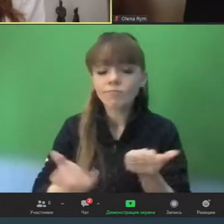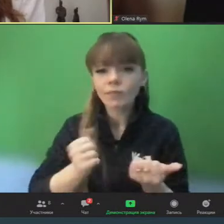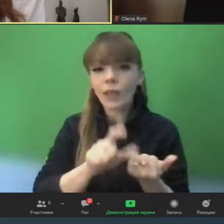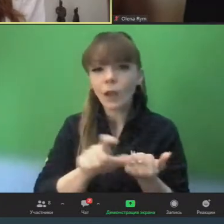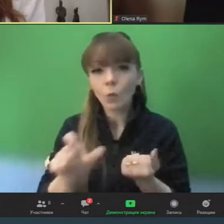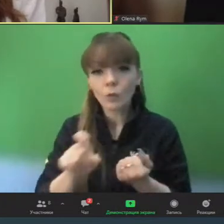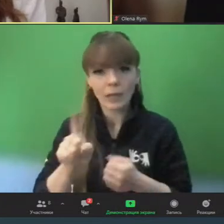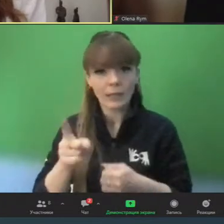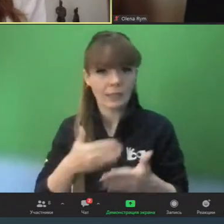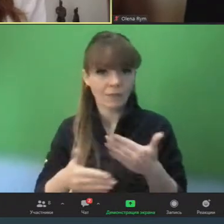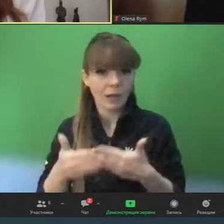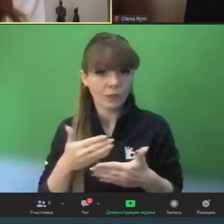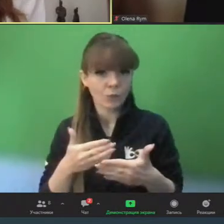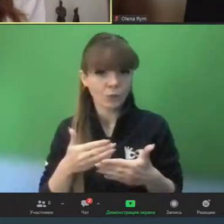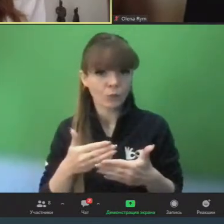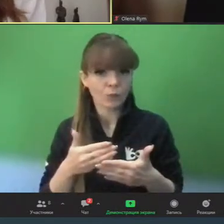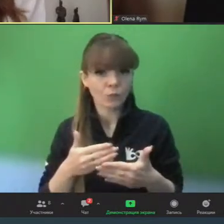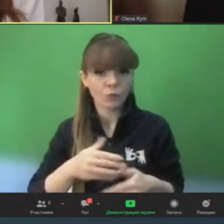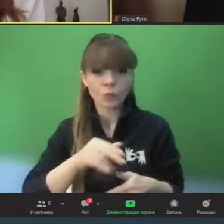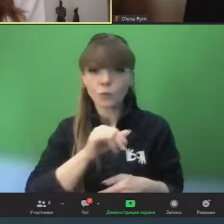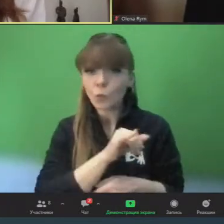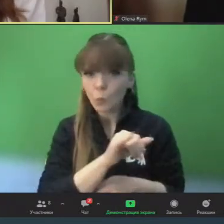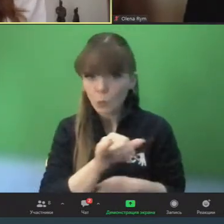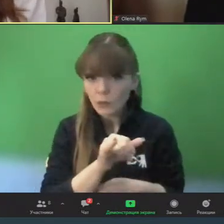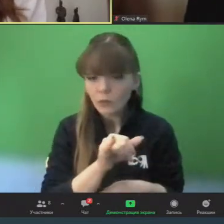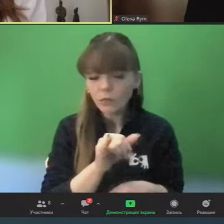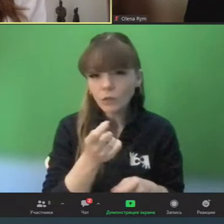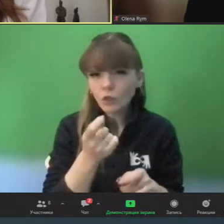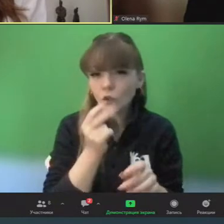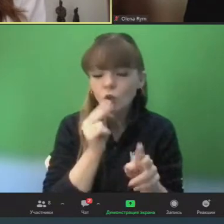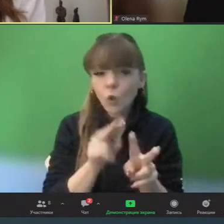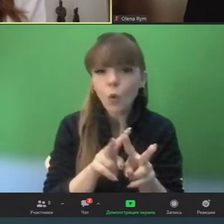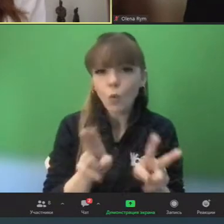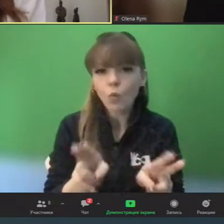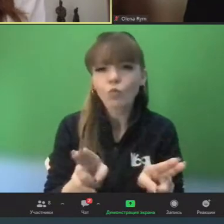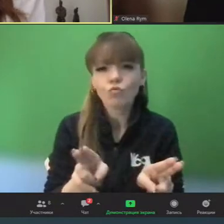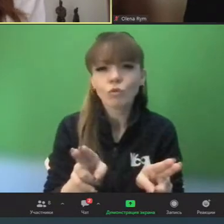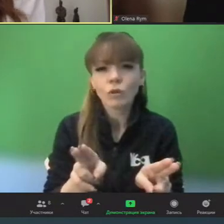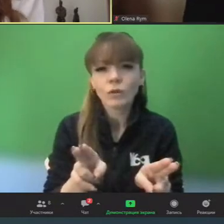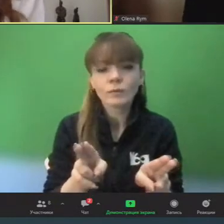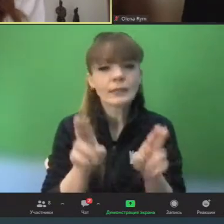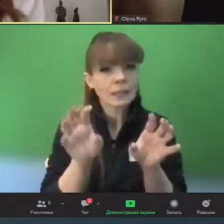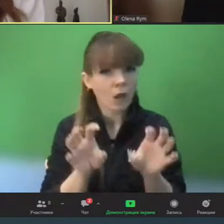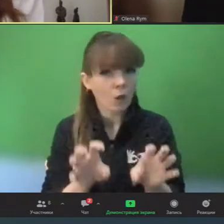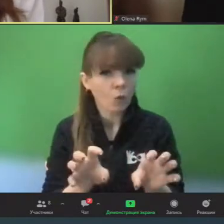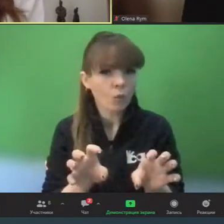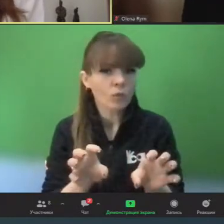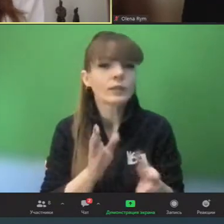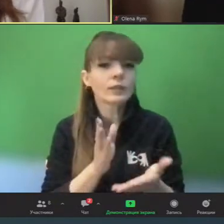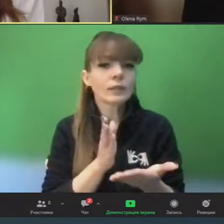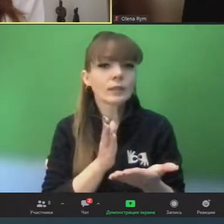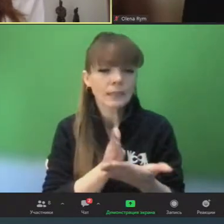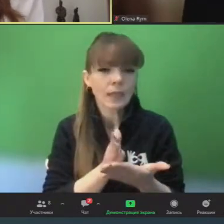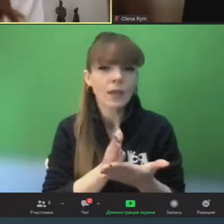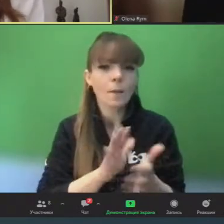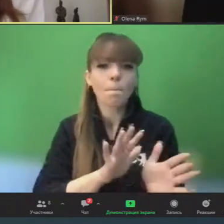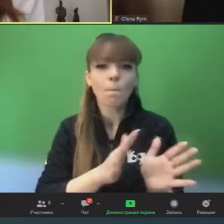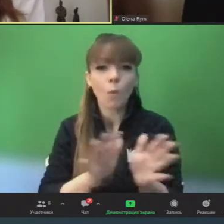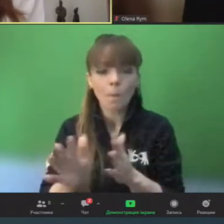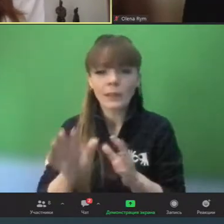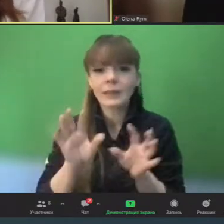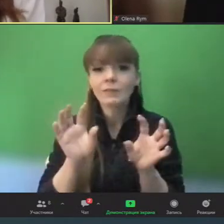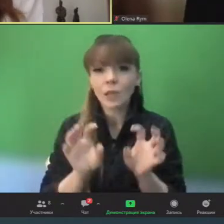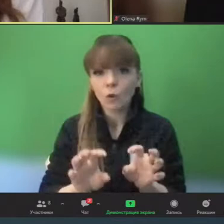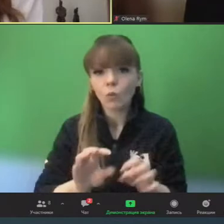how people with disabilities are employed. The system here in many ways